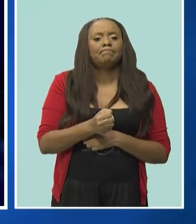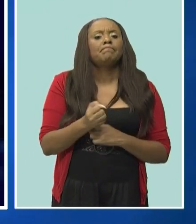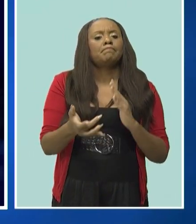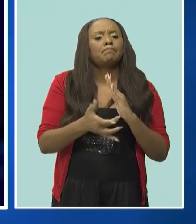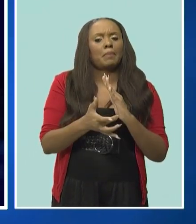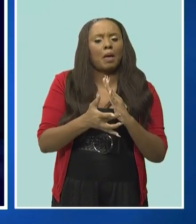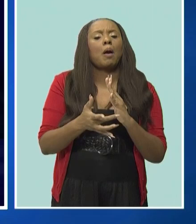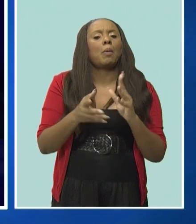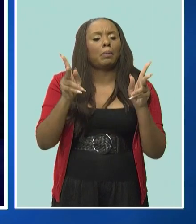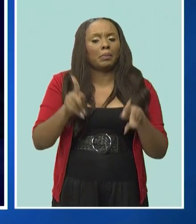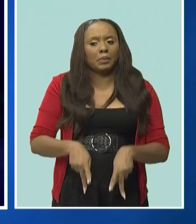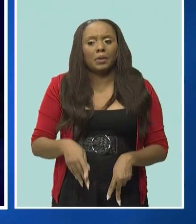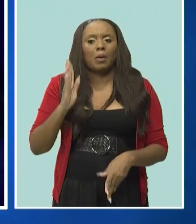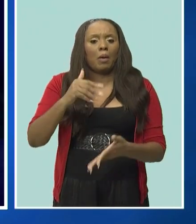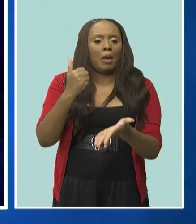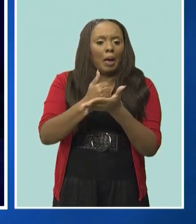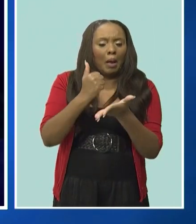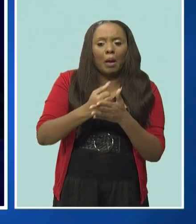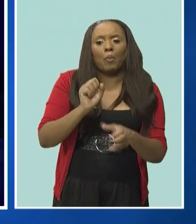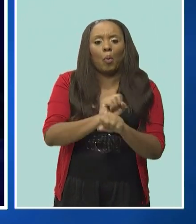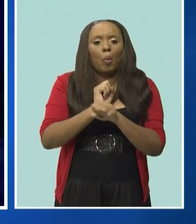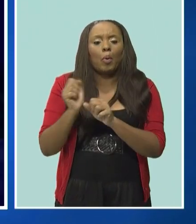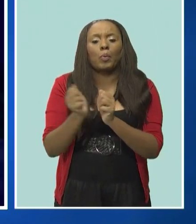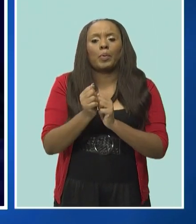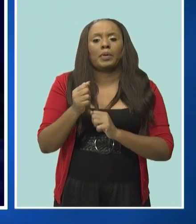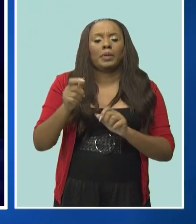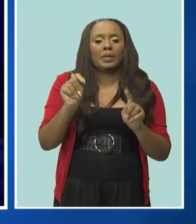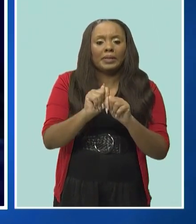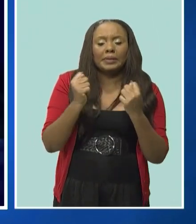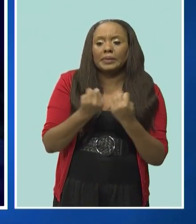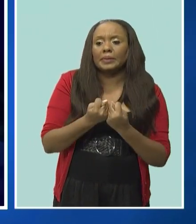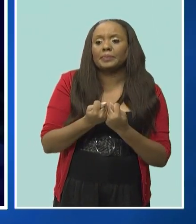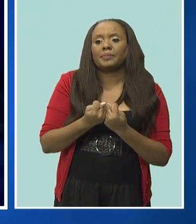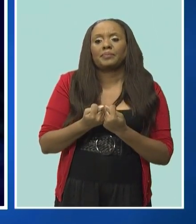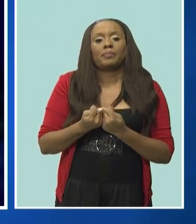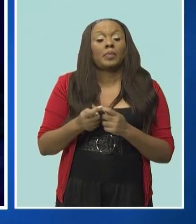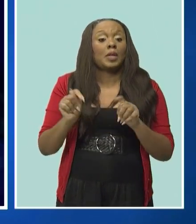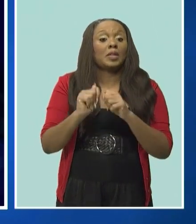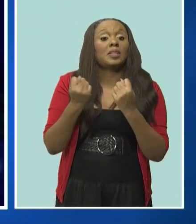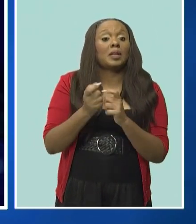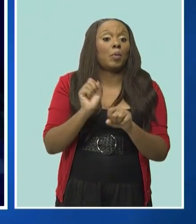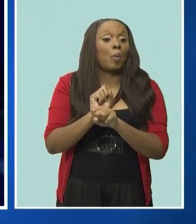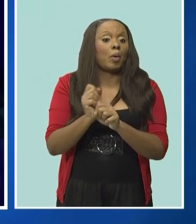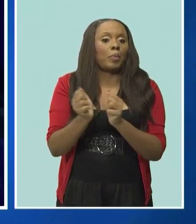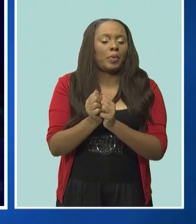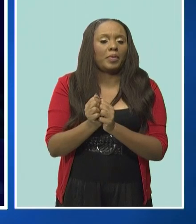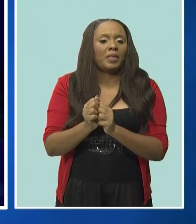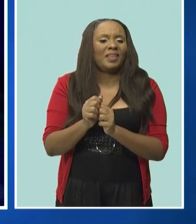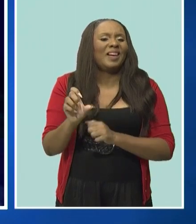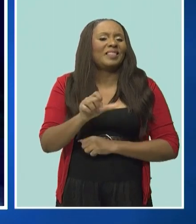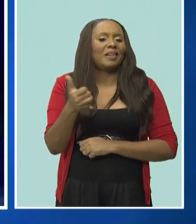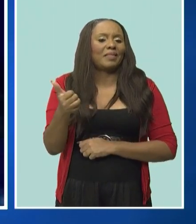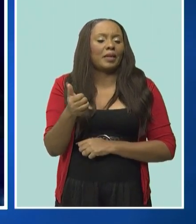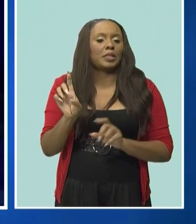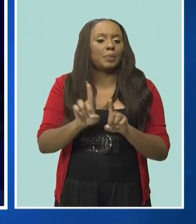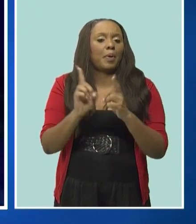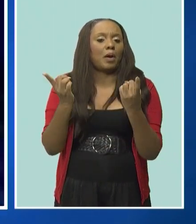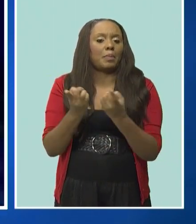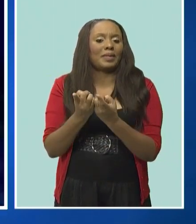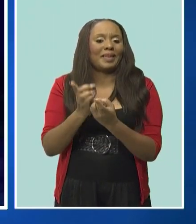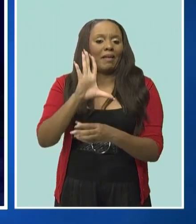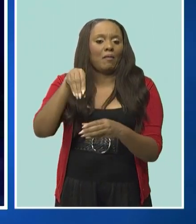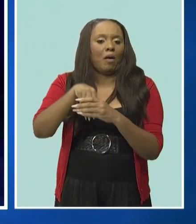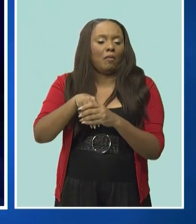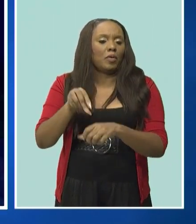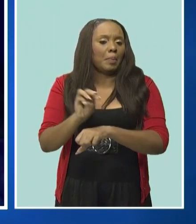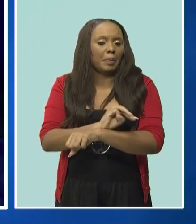who is assisting and working with the team at MIST around the clock since the incident would have taken place, to not only